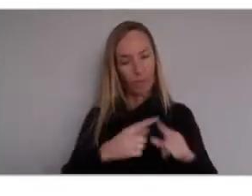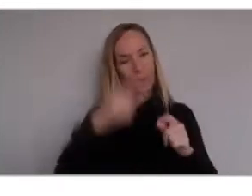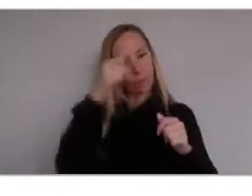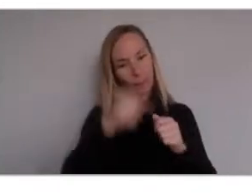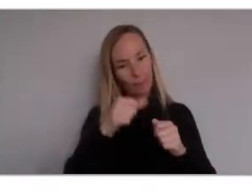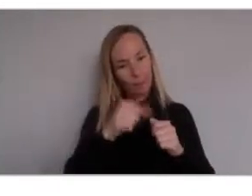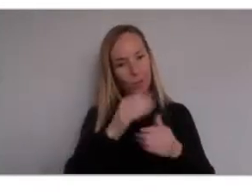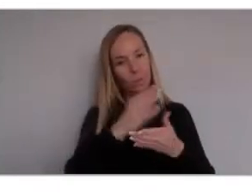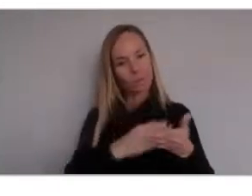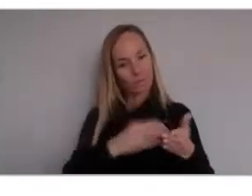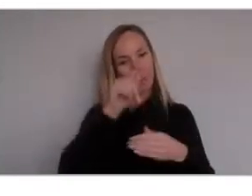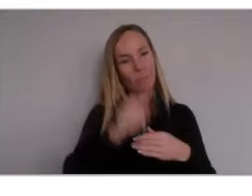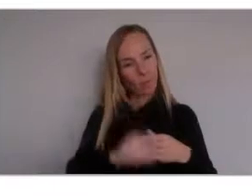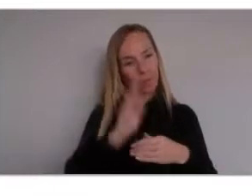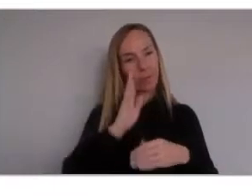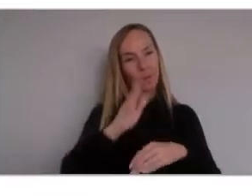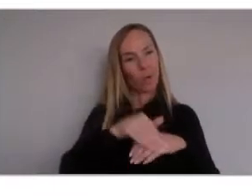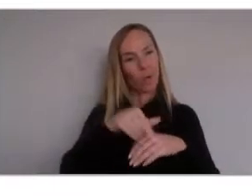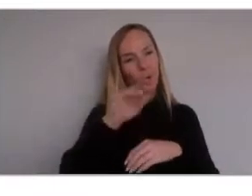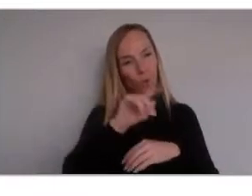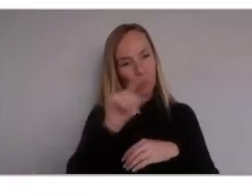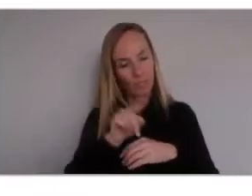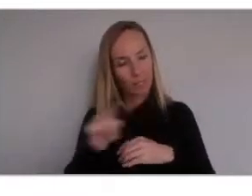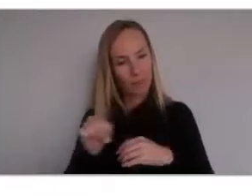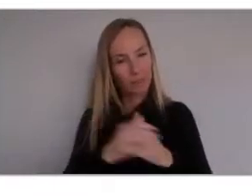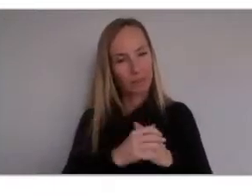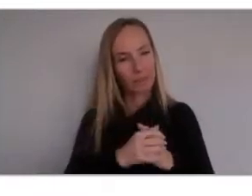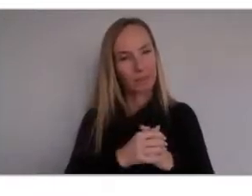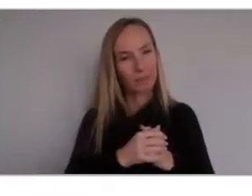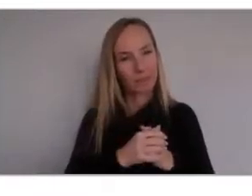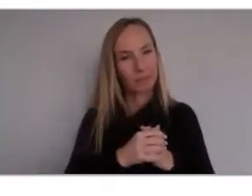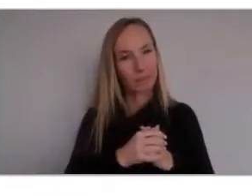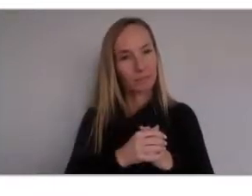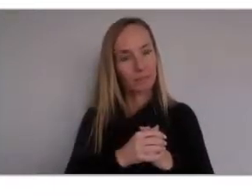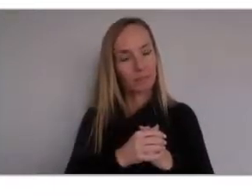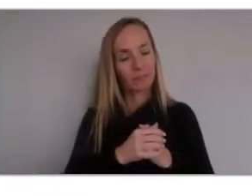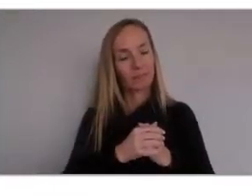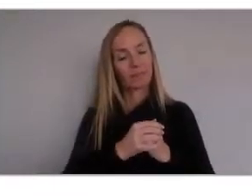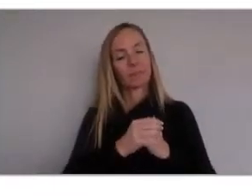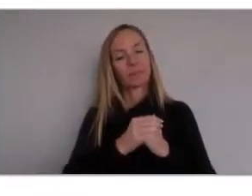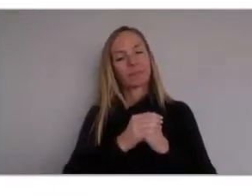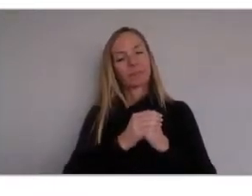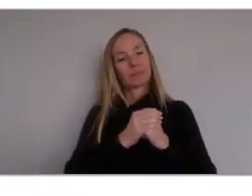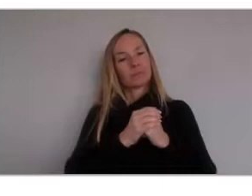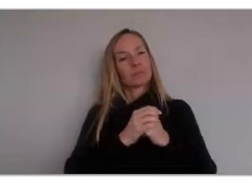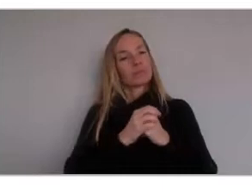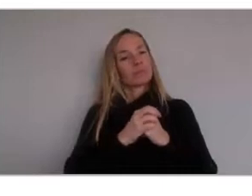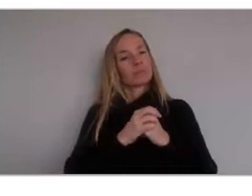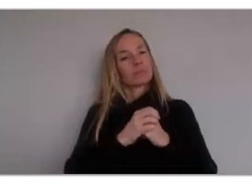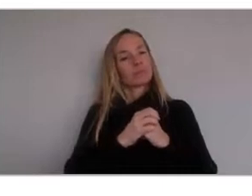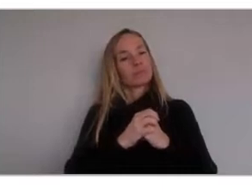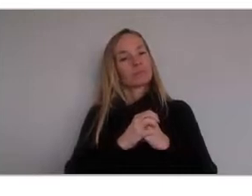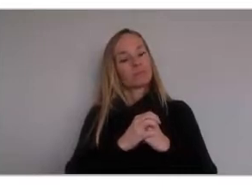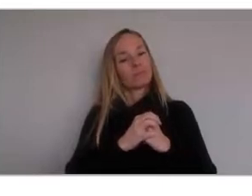some of these will be on a quiz and in some way. And then also it's